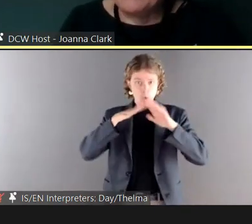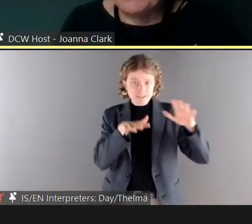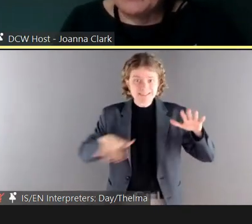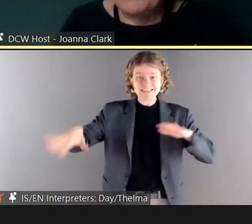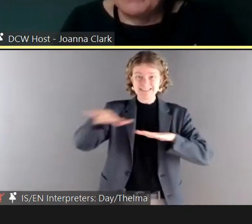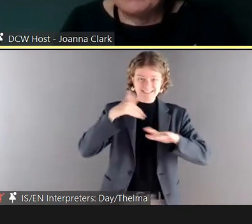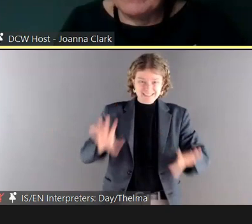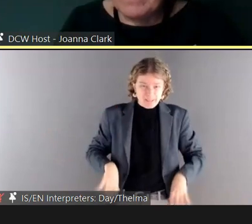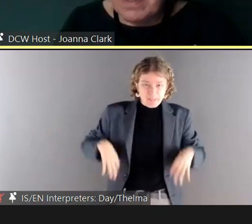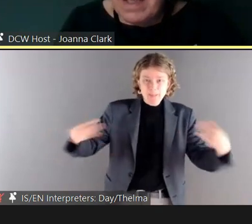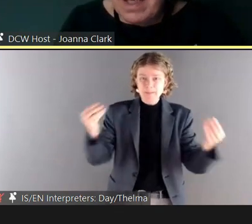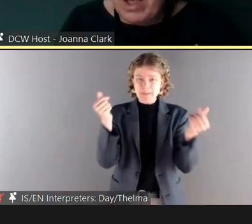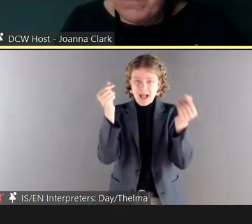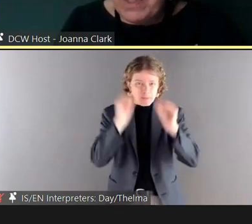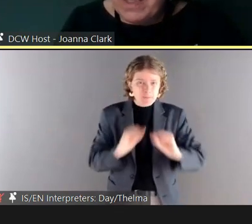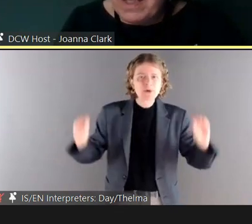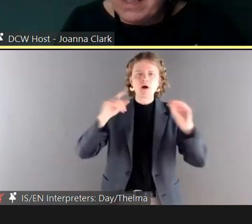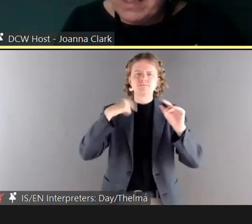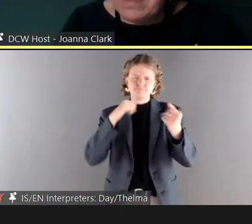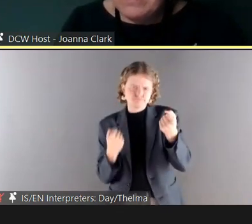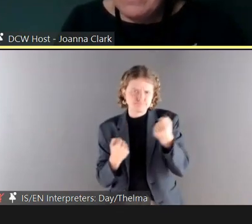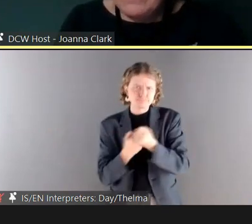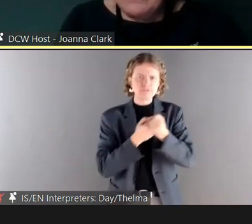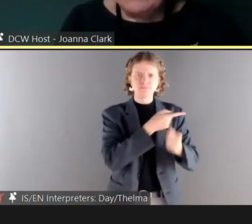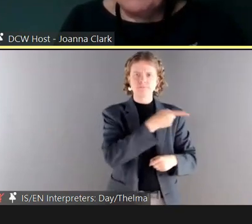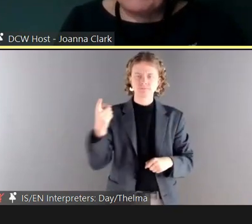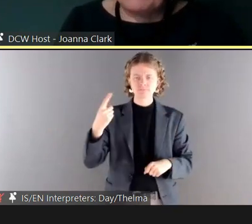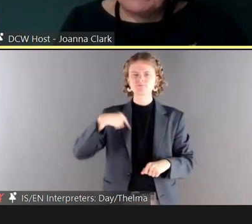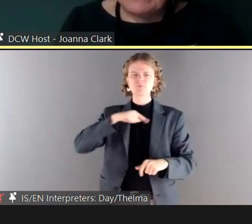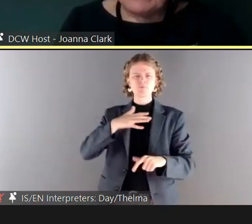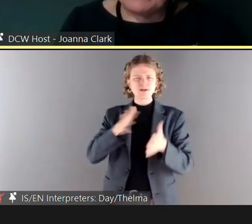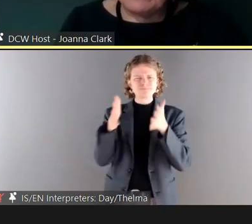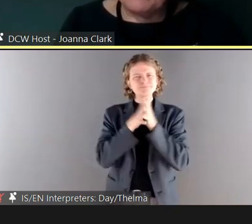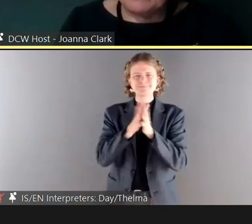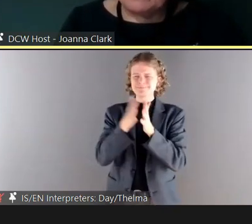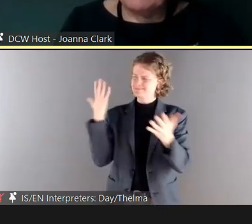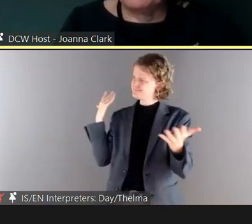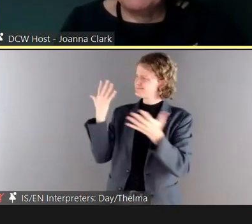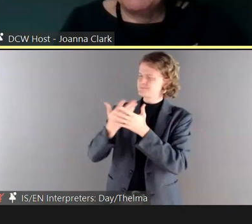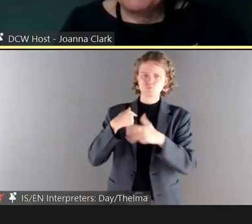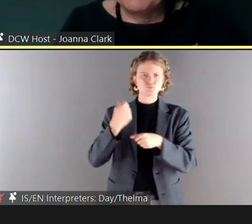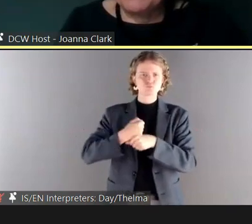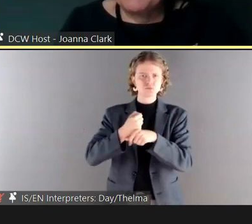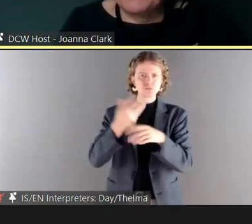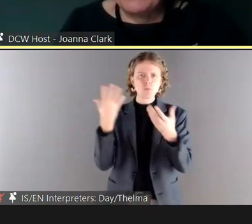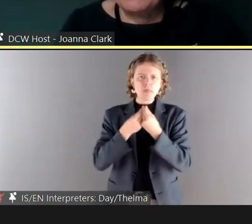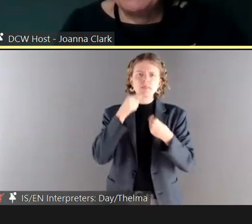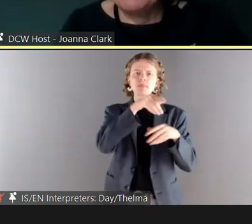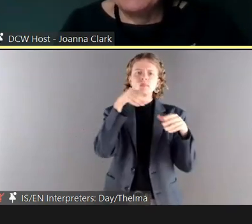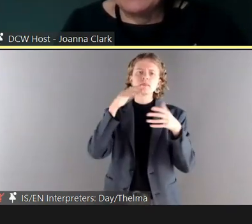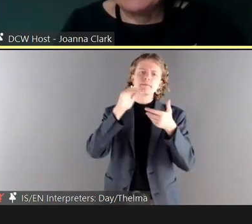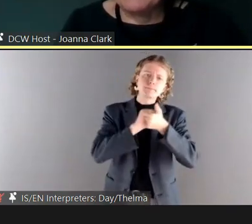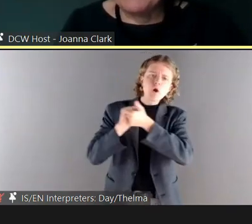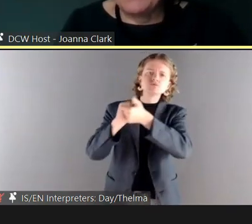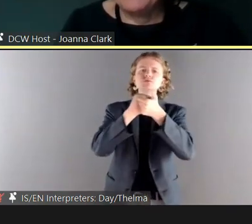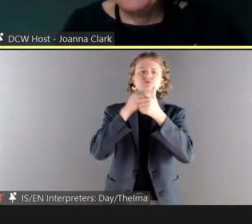we've learned with our partners over the years. And I'm also delighted to say that we are joined by a